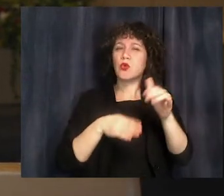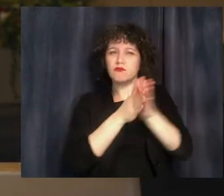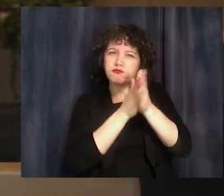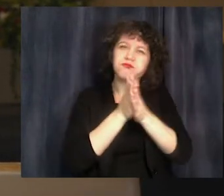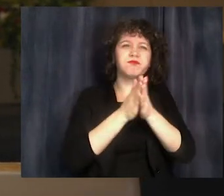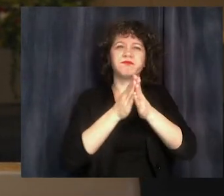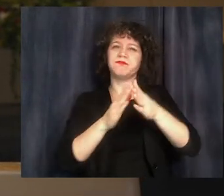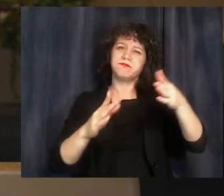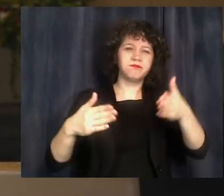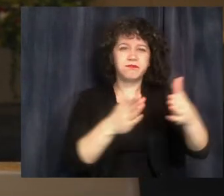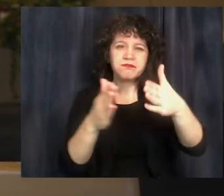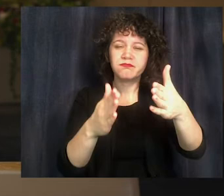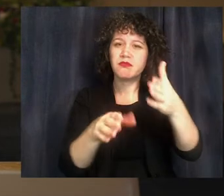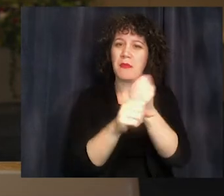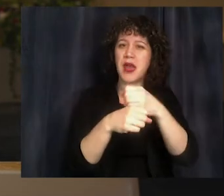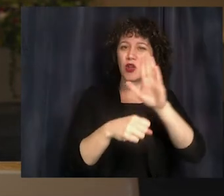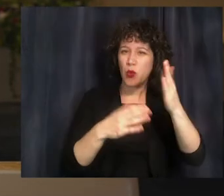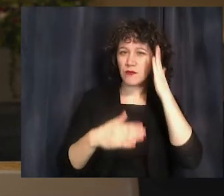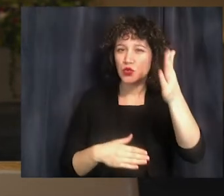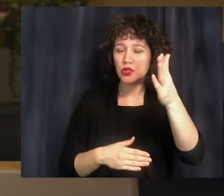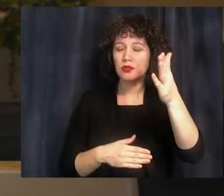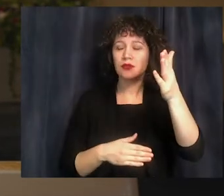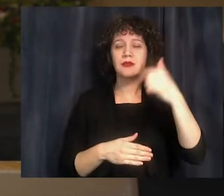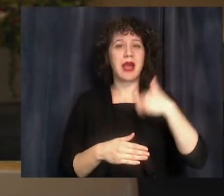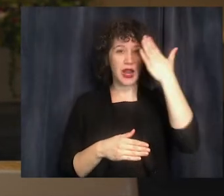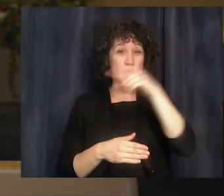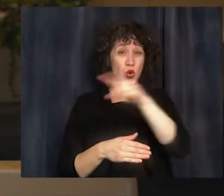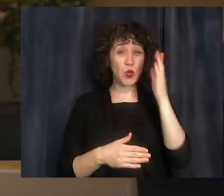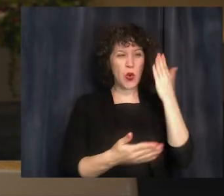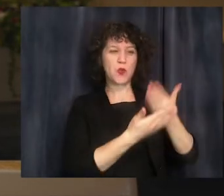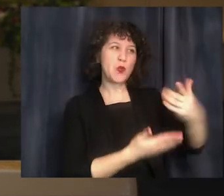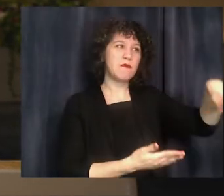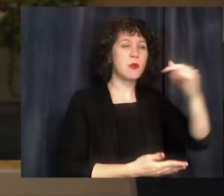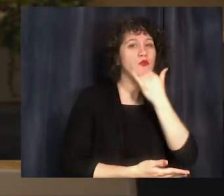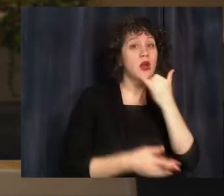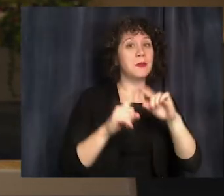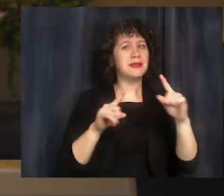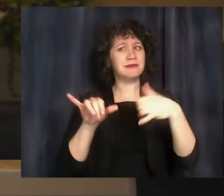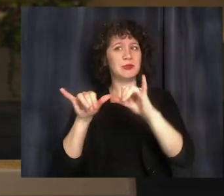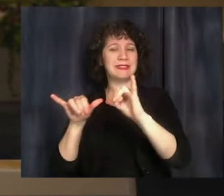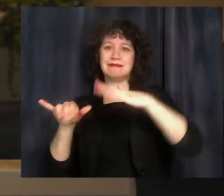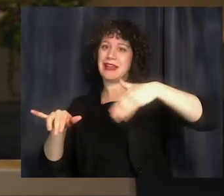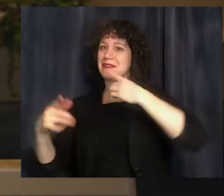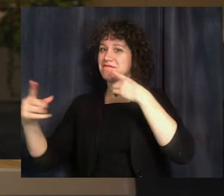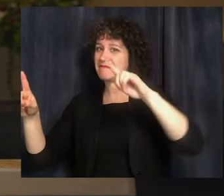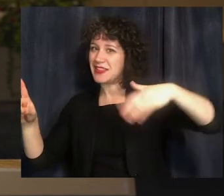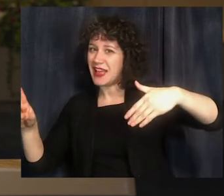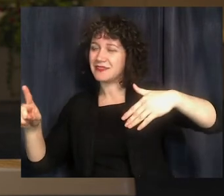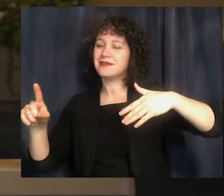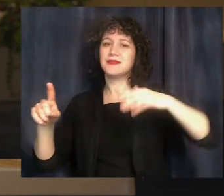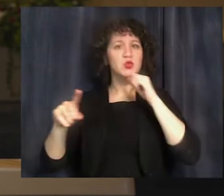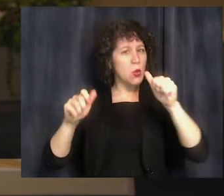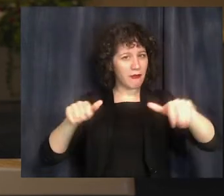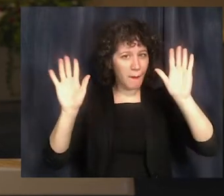who. I know you're all gonna prove them wrong and become your own trailblazers. But remember, you still got a ways to go, and don't you dare stop. Oh, but don't